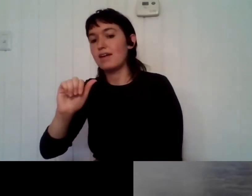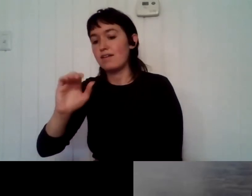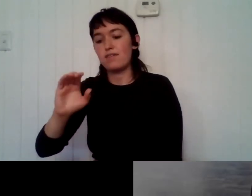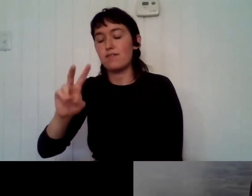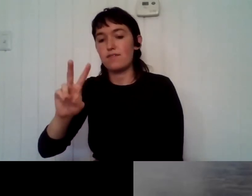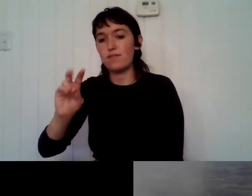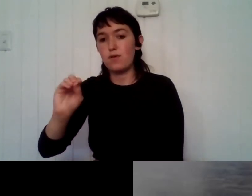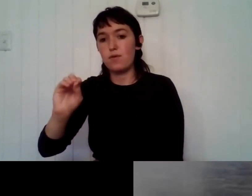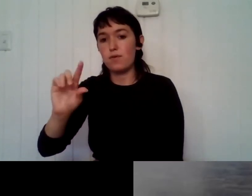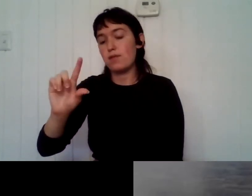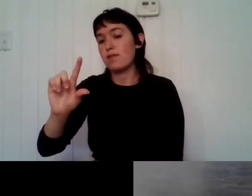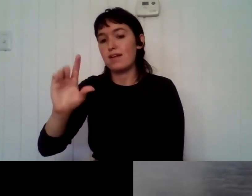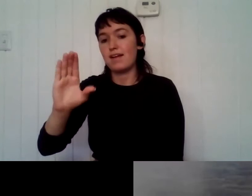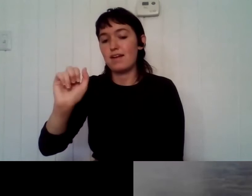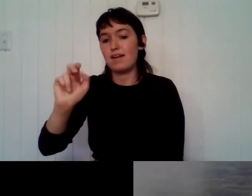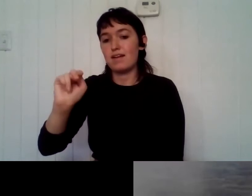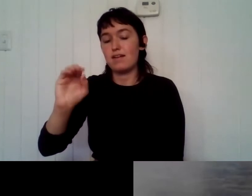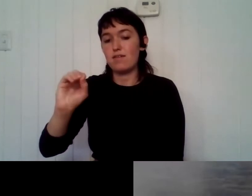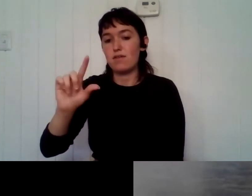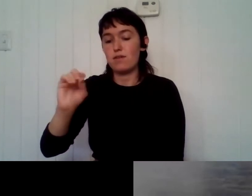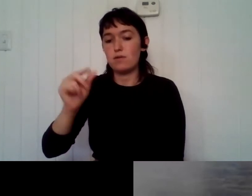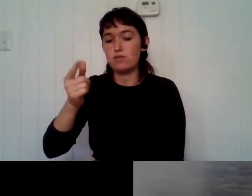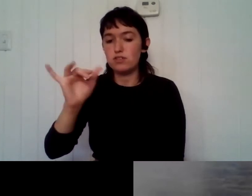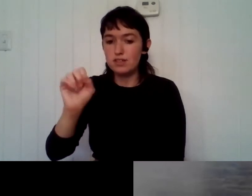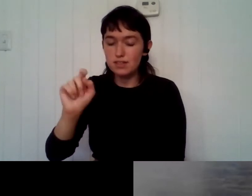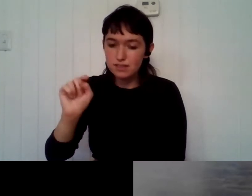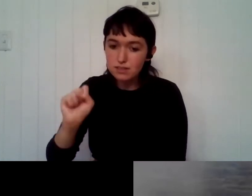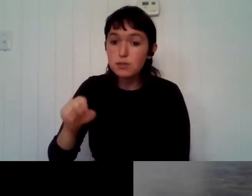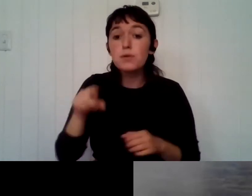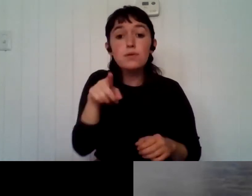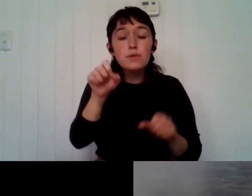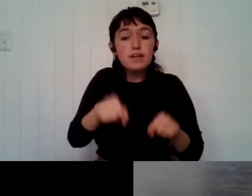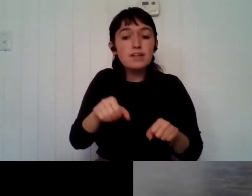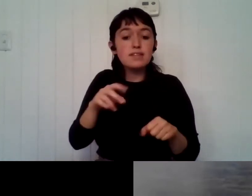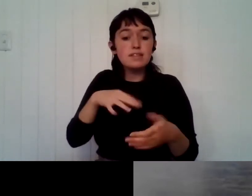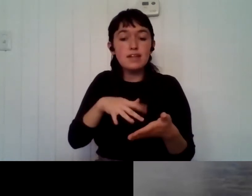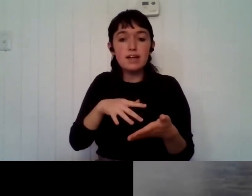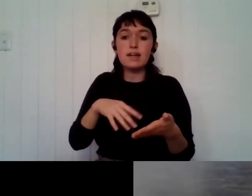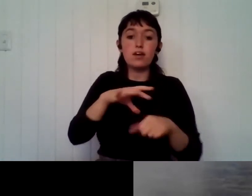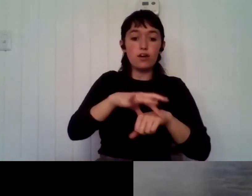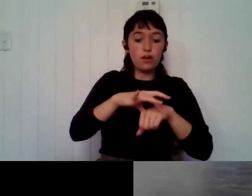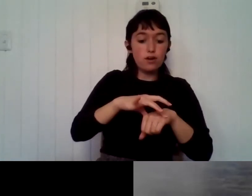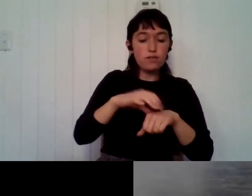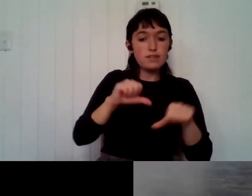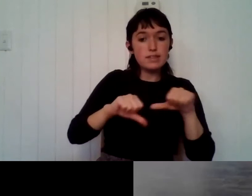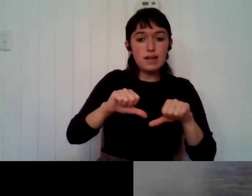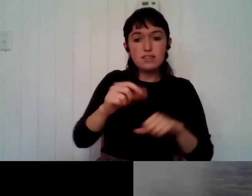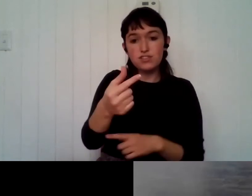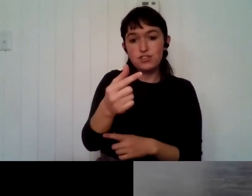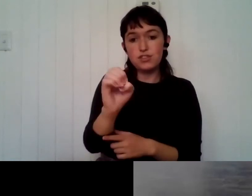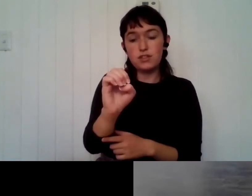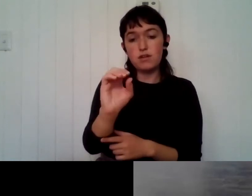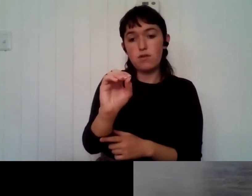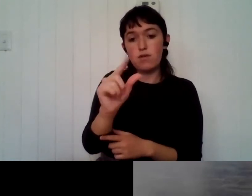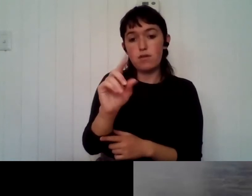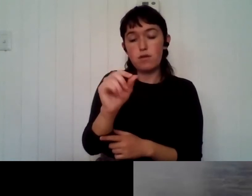by doing earth sciences from the start. So basically by studying geology and then going into whatever specialty you